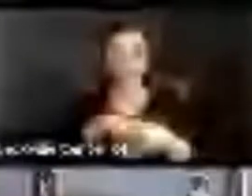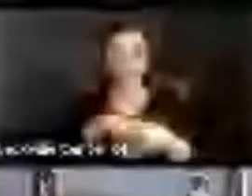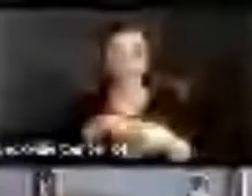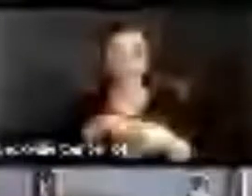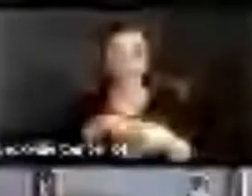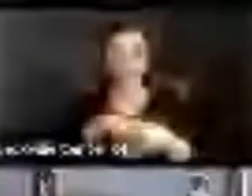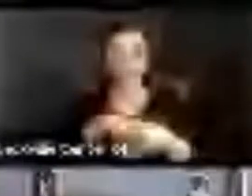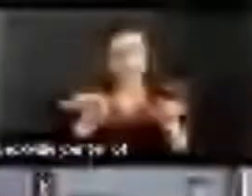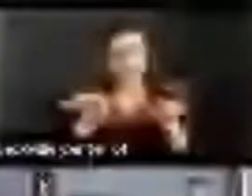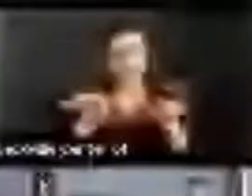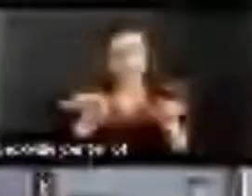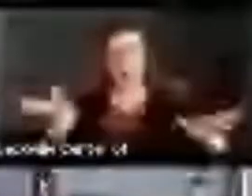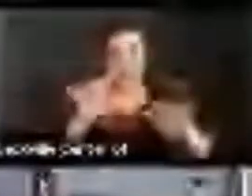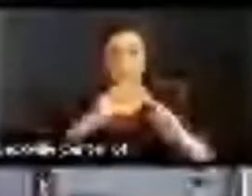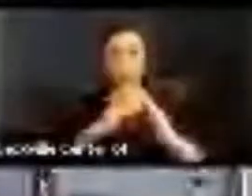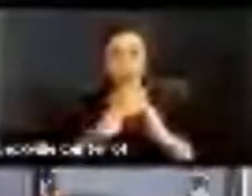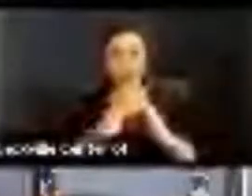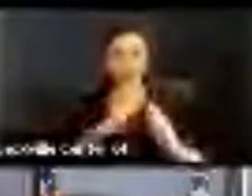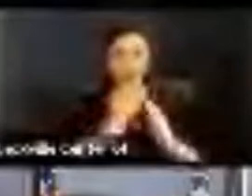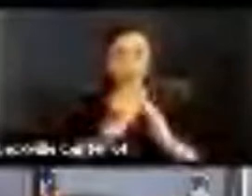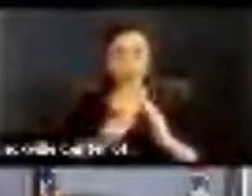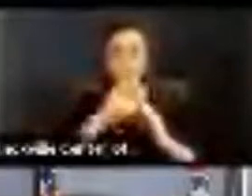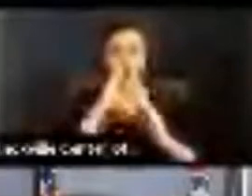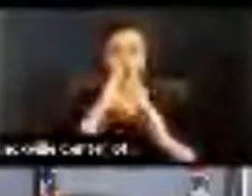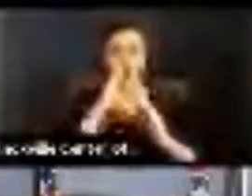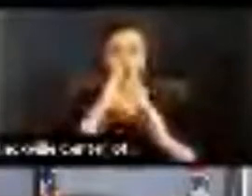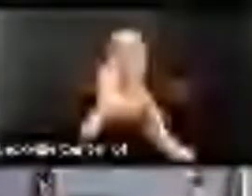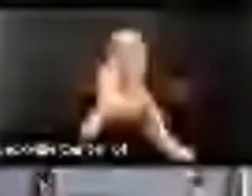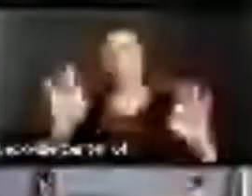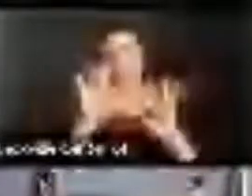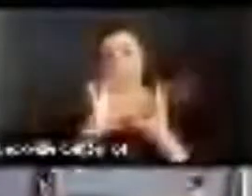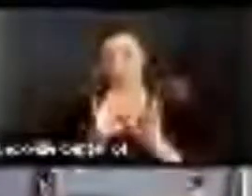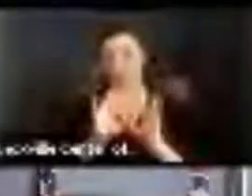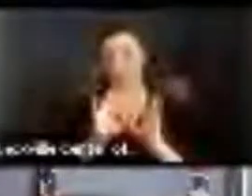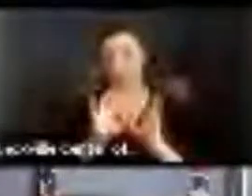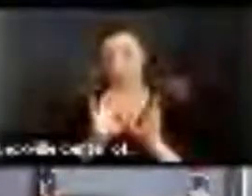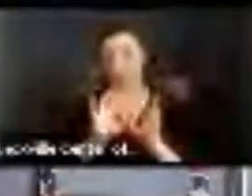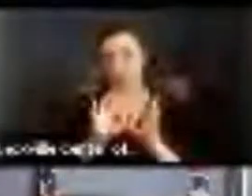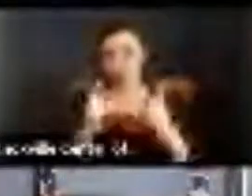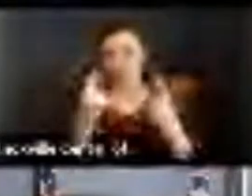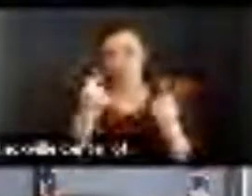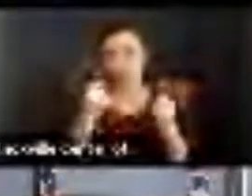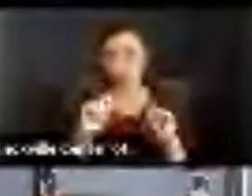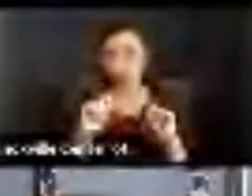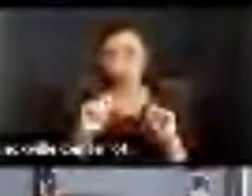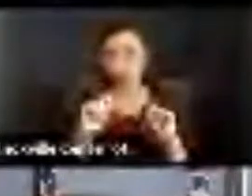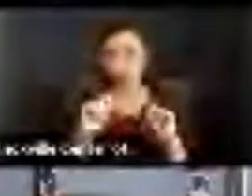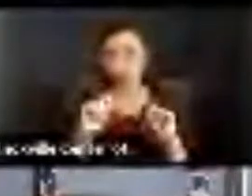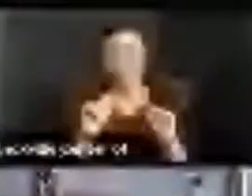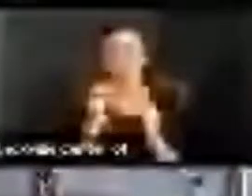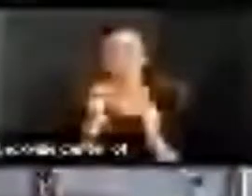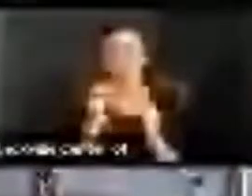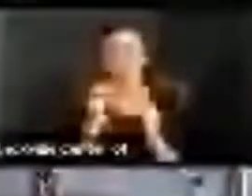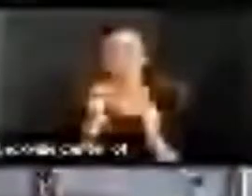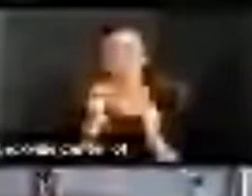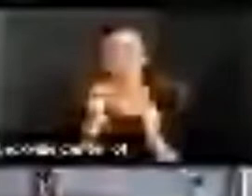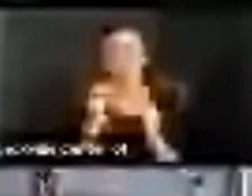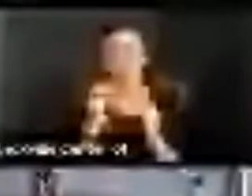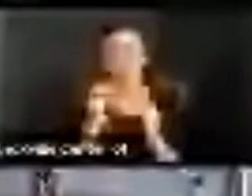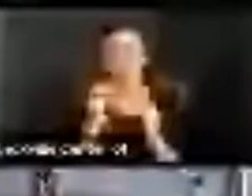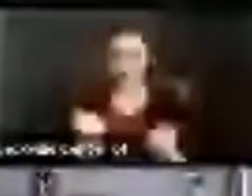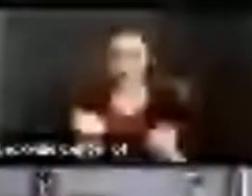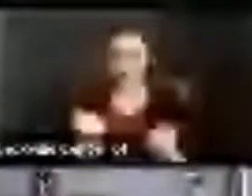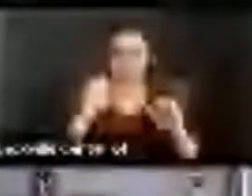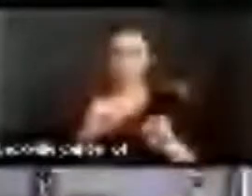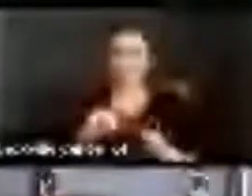throughout the community, that it's going to be important that we try to mitigate as best we can